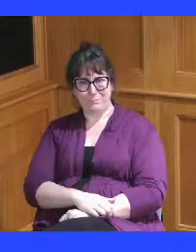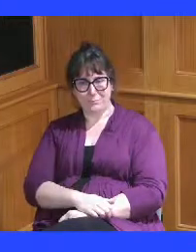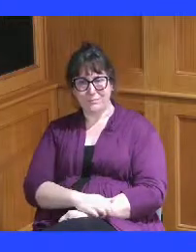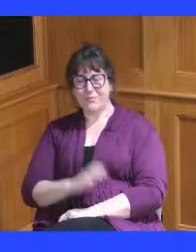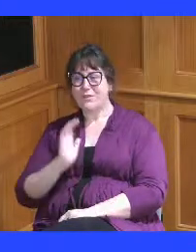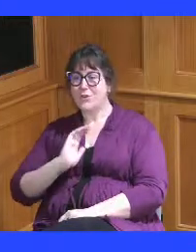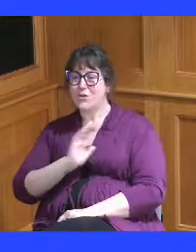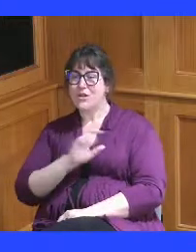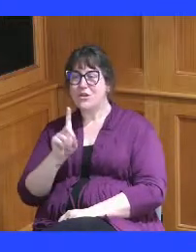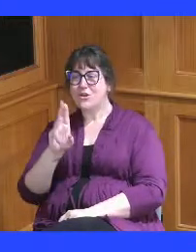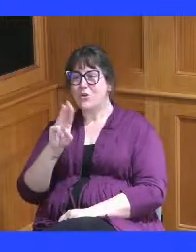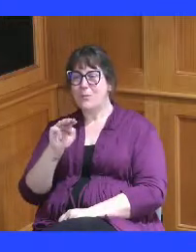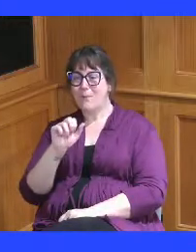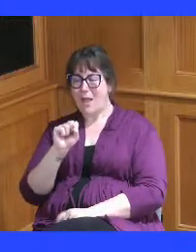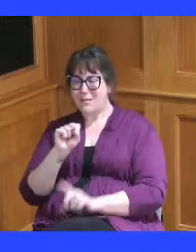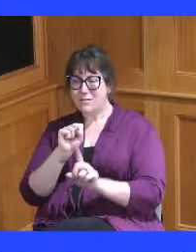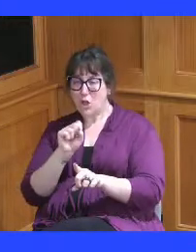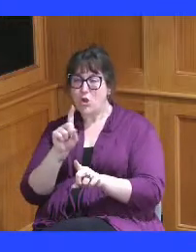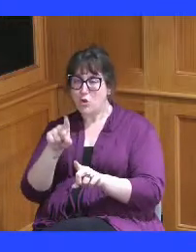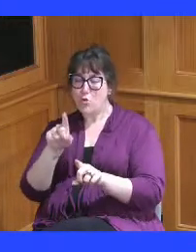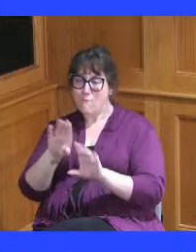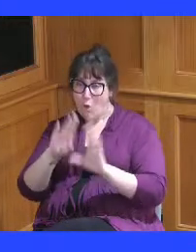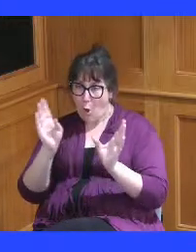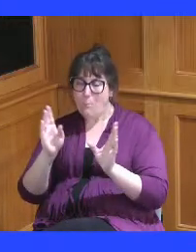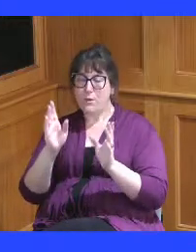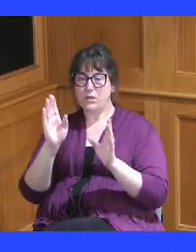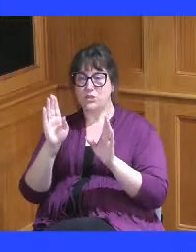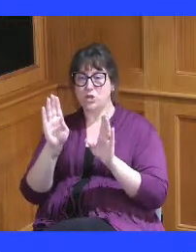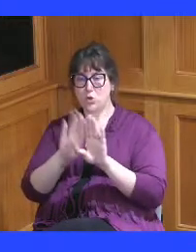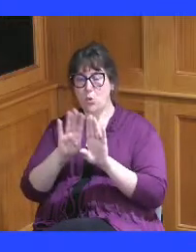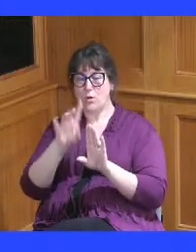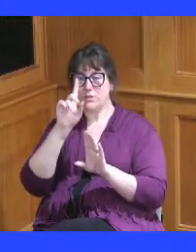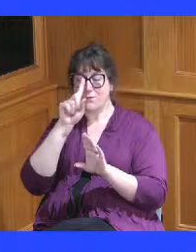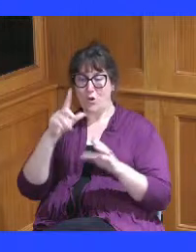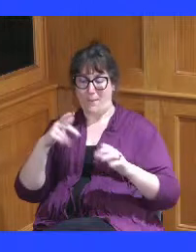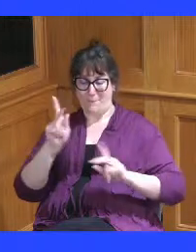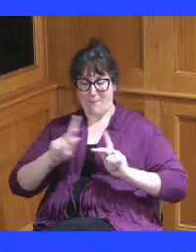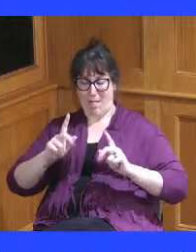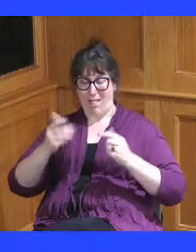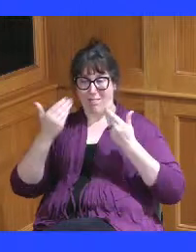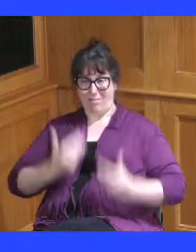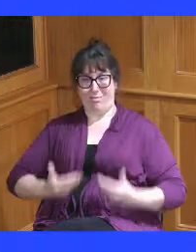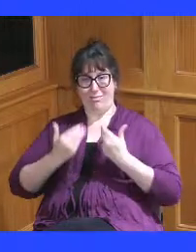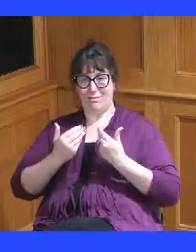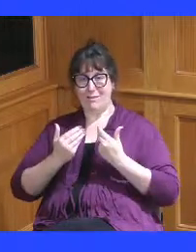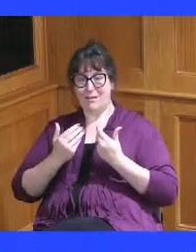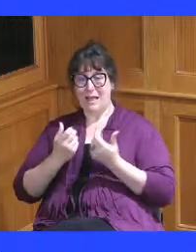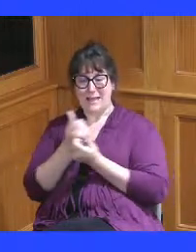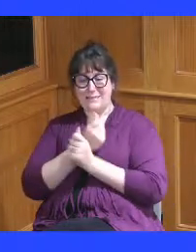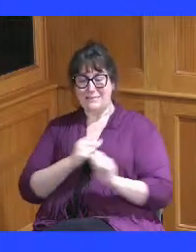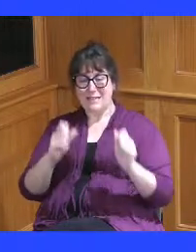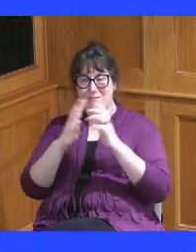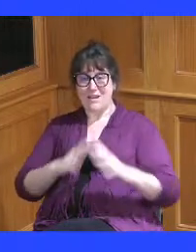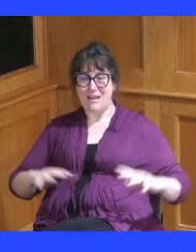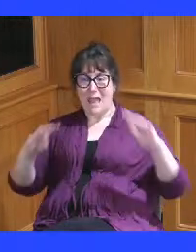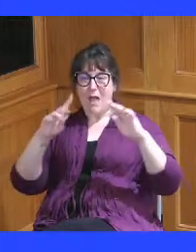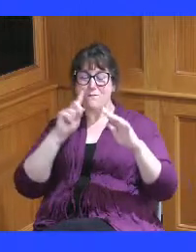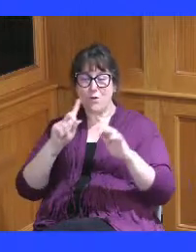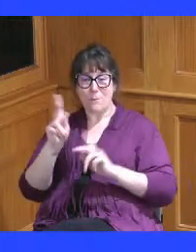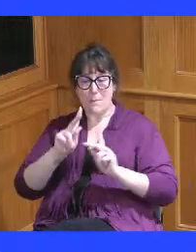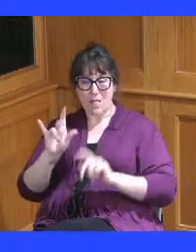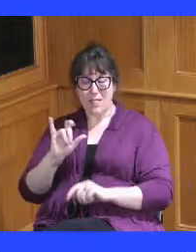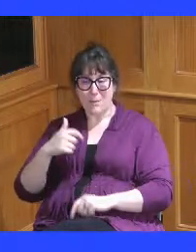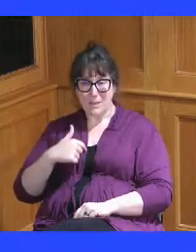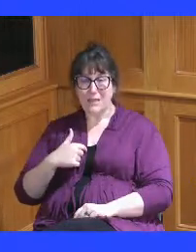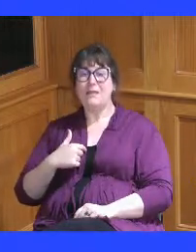Commissioner Dumans, you've opened the doors for youth like me, for youth who've never had a safety net with programs like Inspire. And